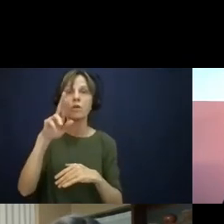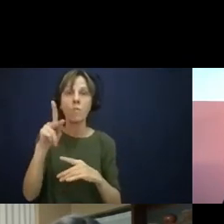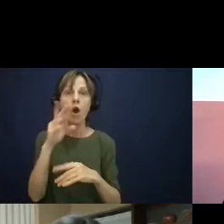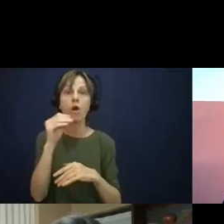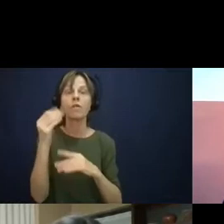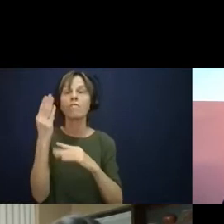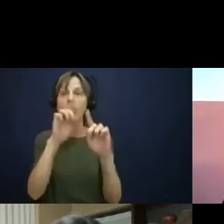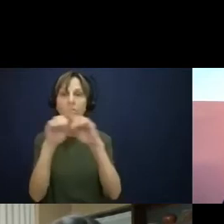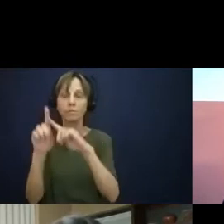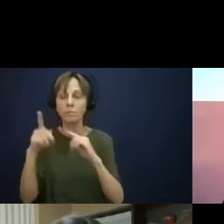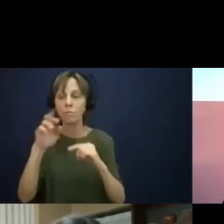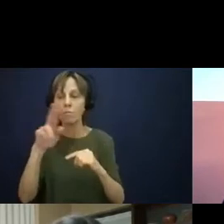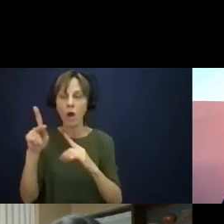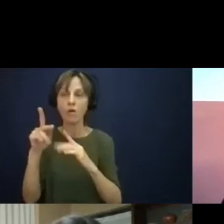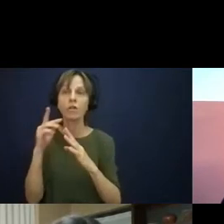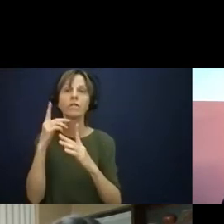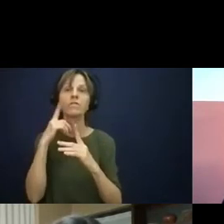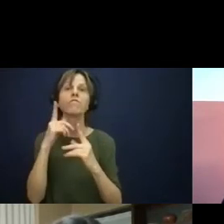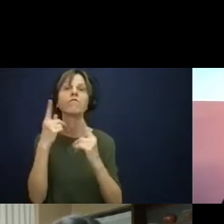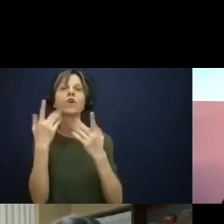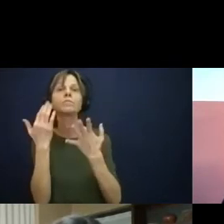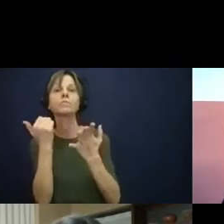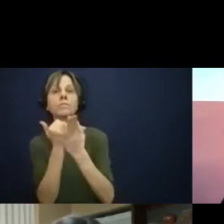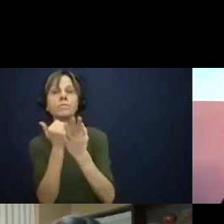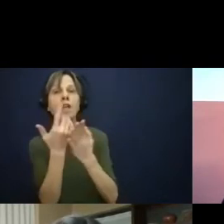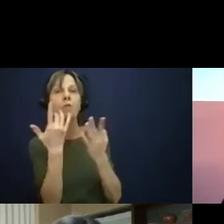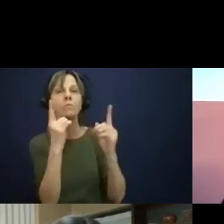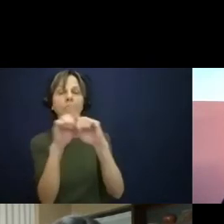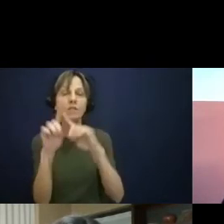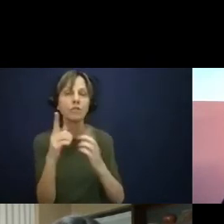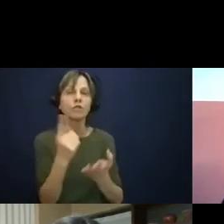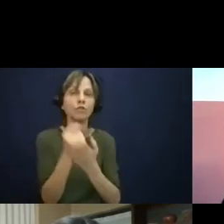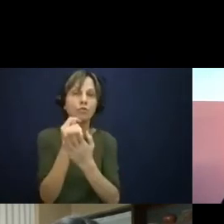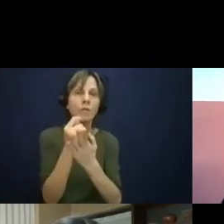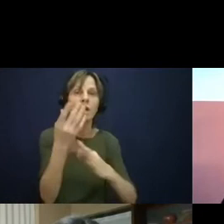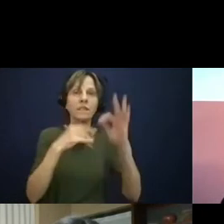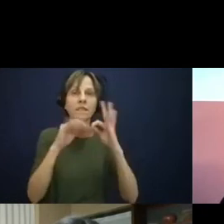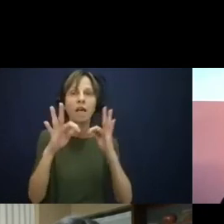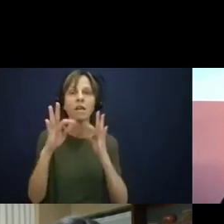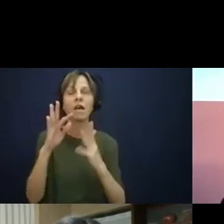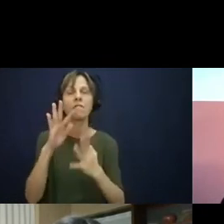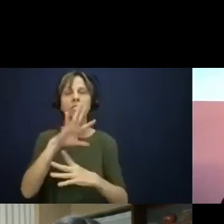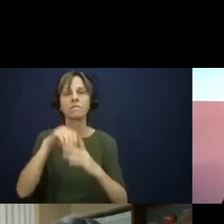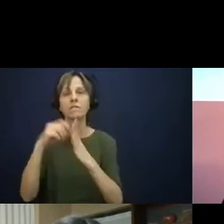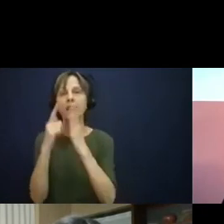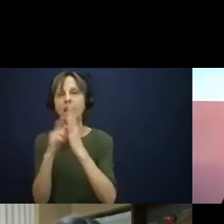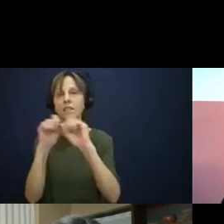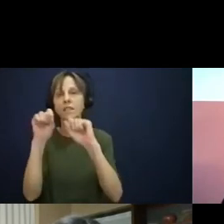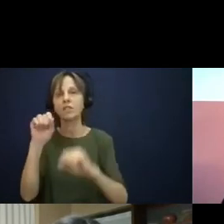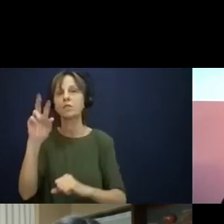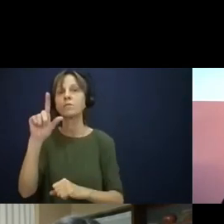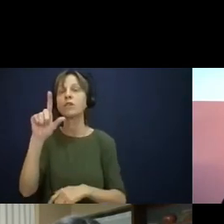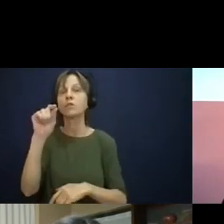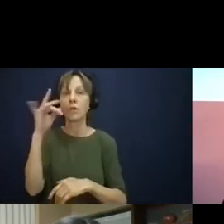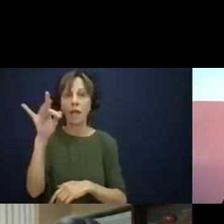to treatment and services instead. In 2018, Senator Kevin Parker awarded Ms. Sparrock the Health Award for